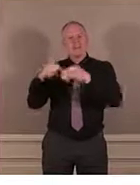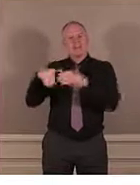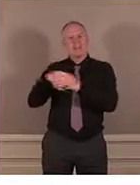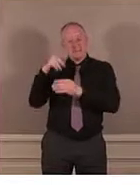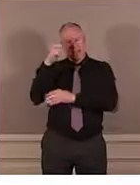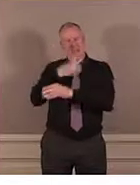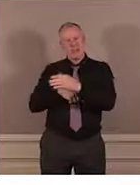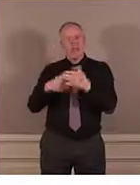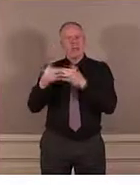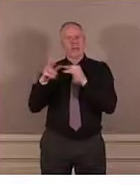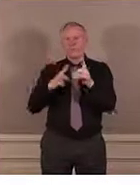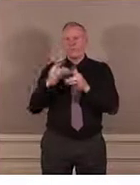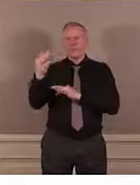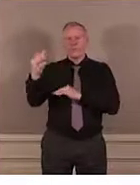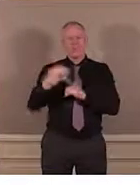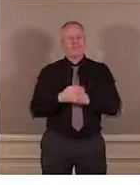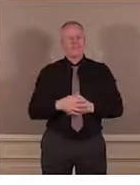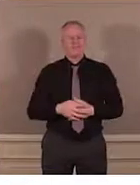rolled out in the future.